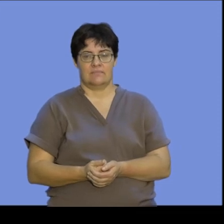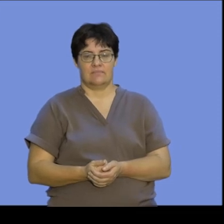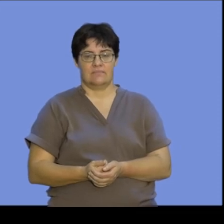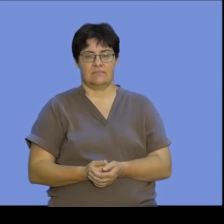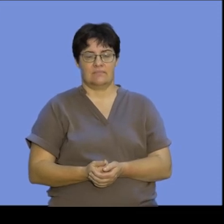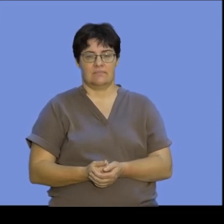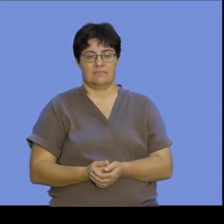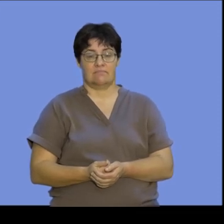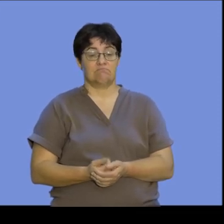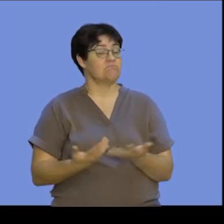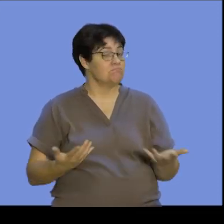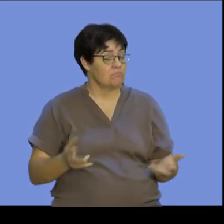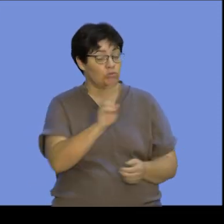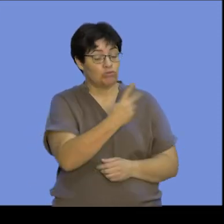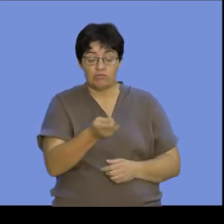into